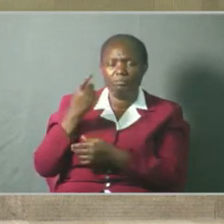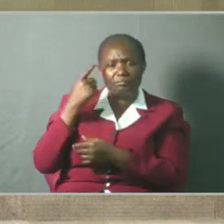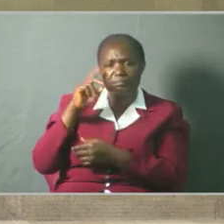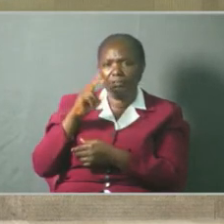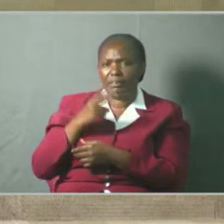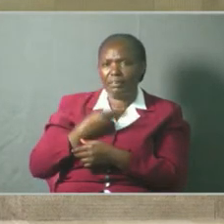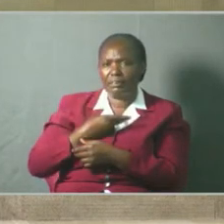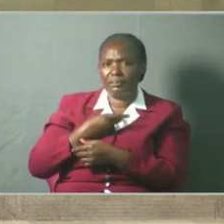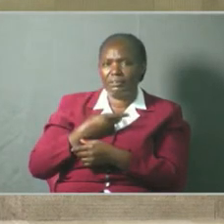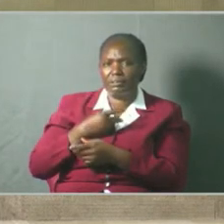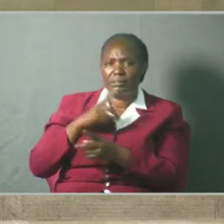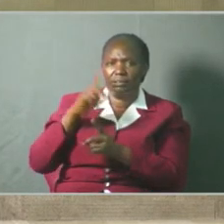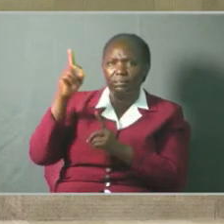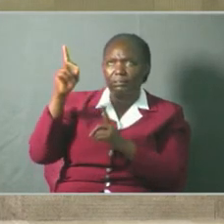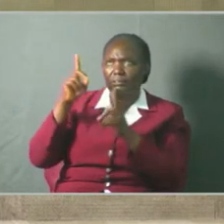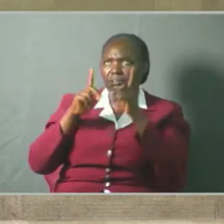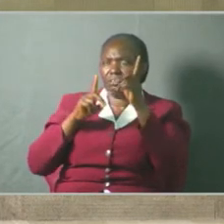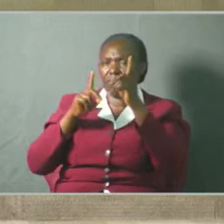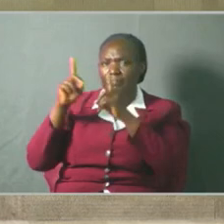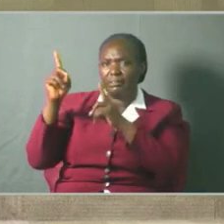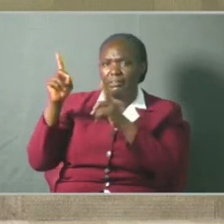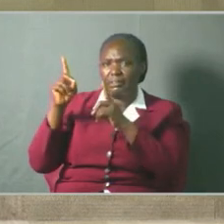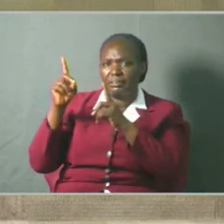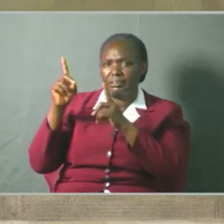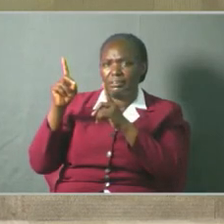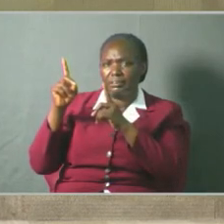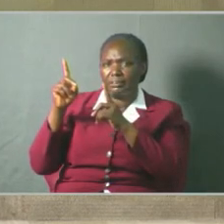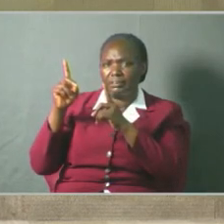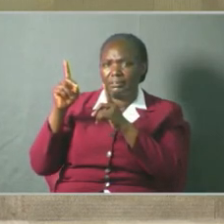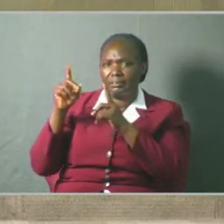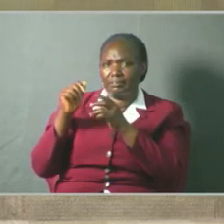We traveled with my cousin and my family, my uncles.